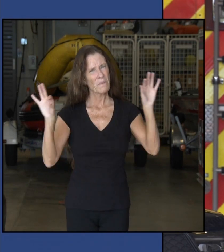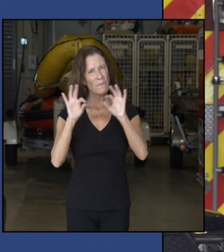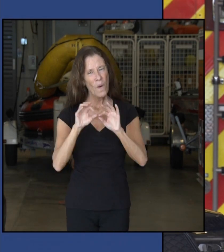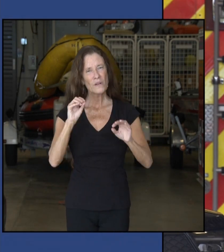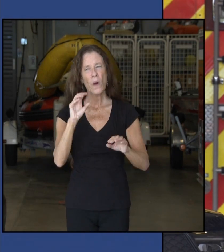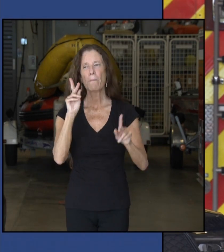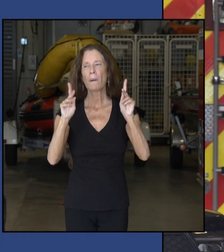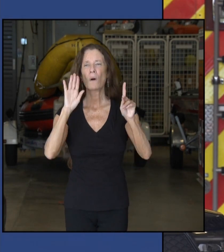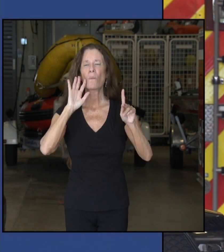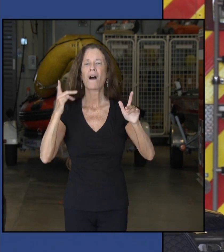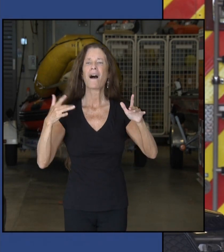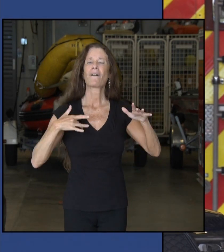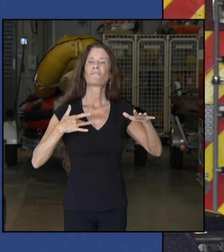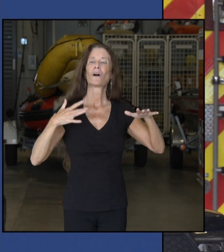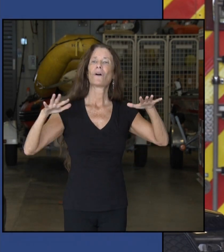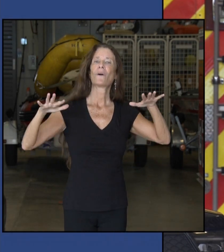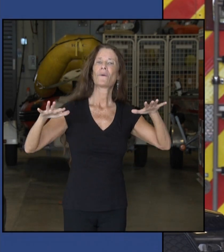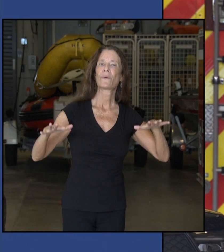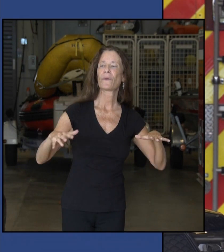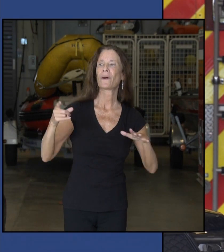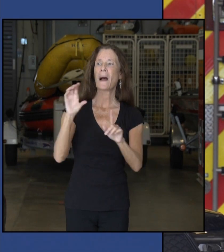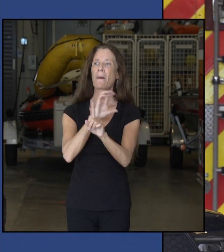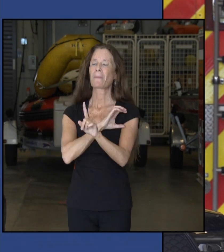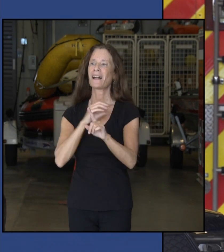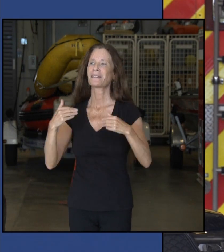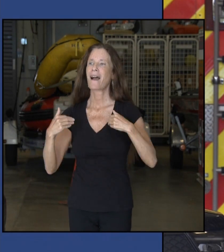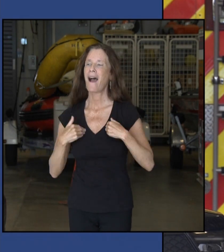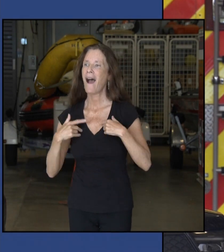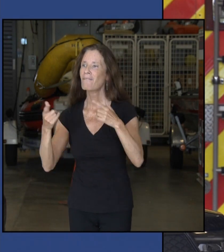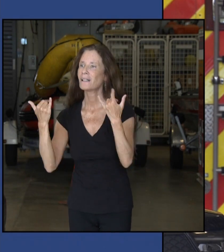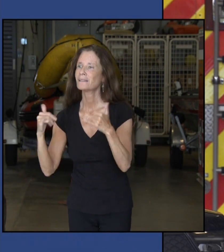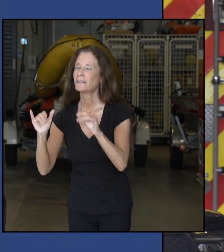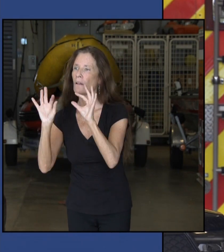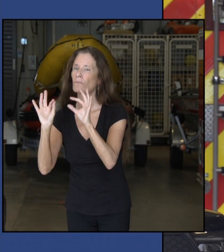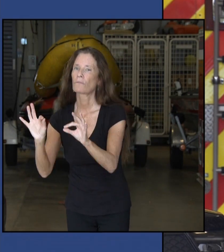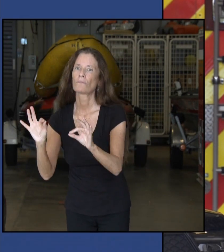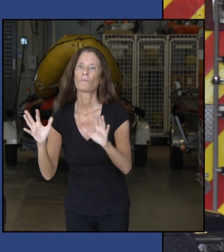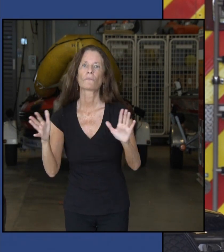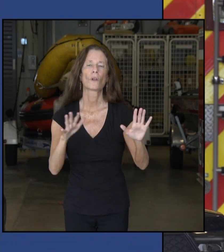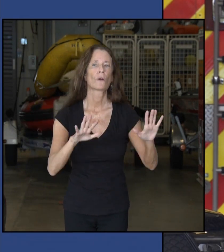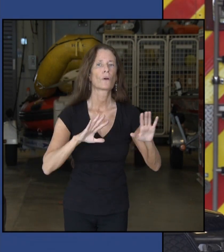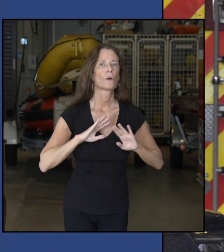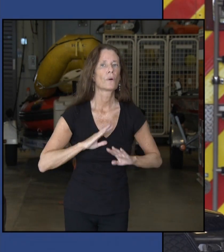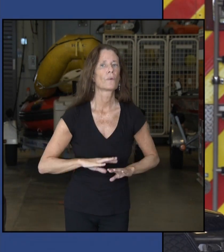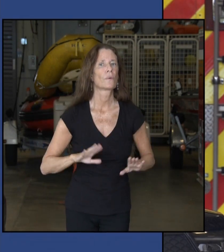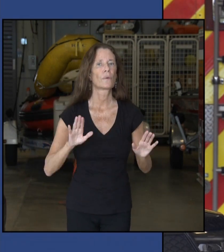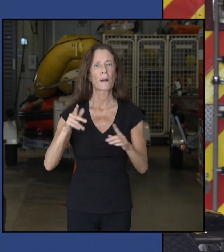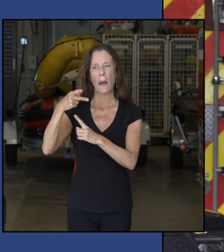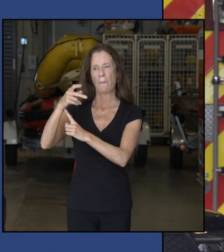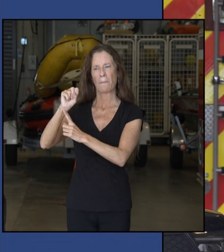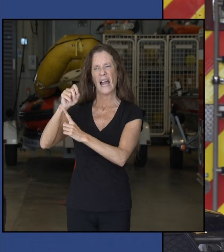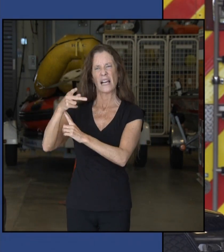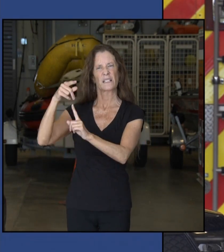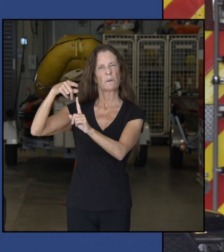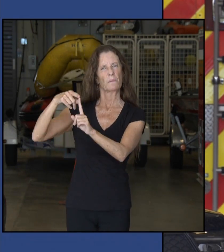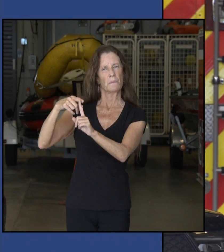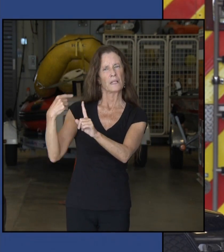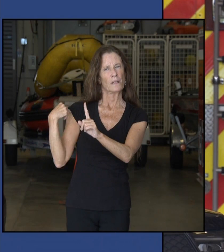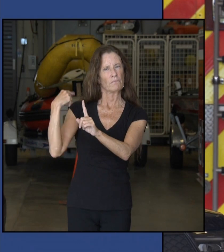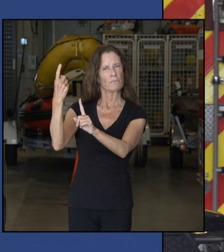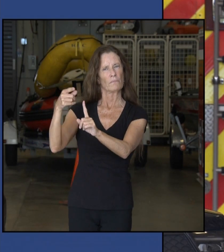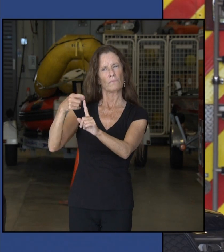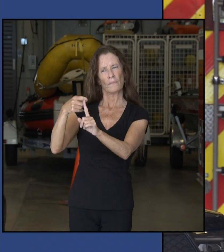times. From the beginning of this pandemic, PSP endeavored to strike the appropriate balance between education and